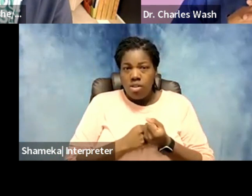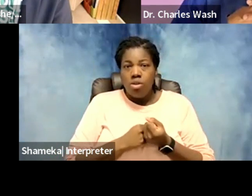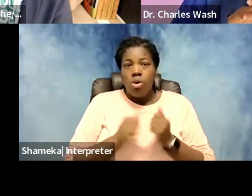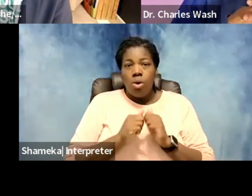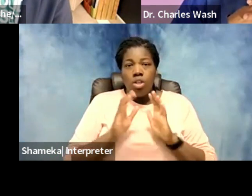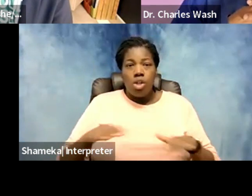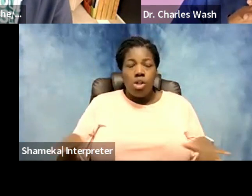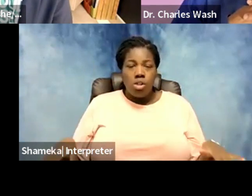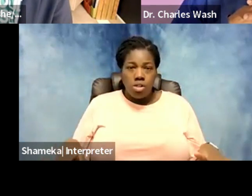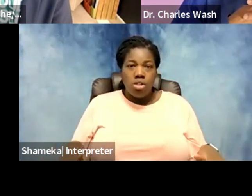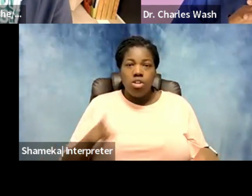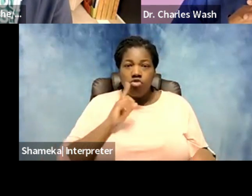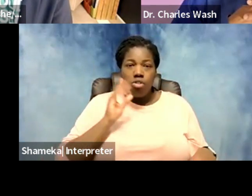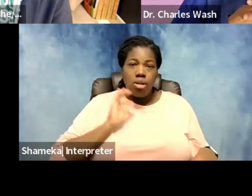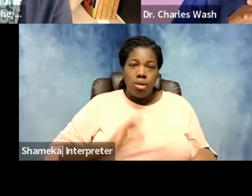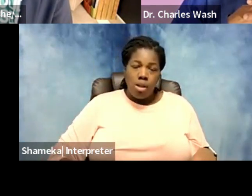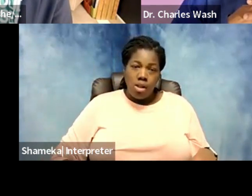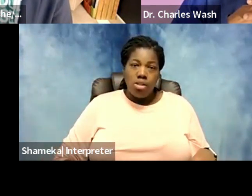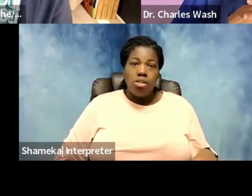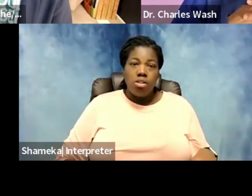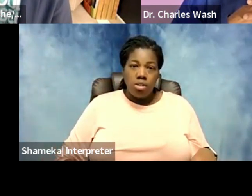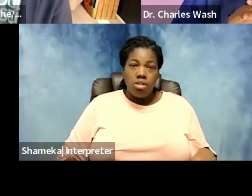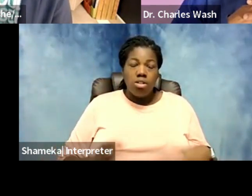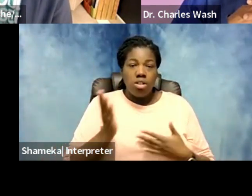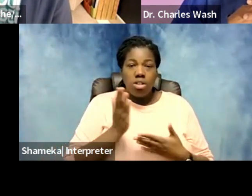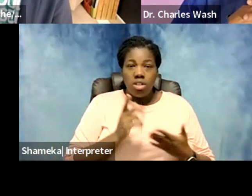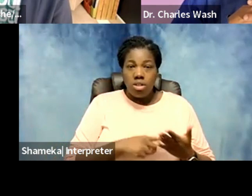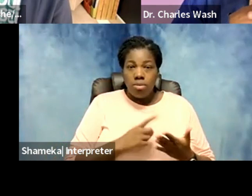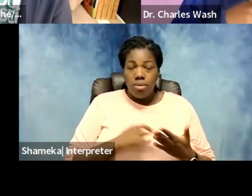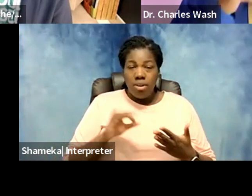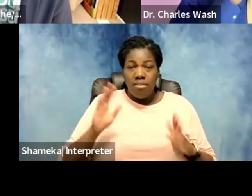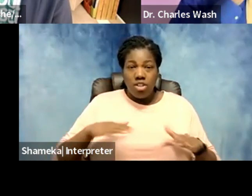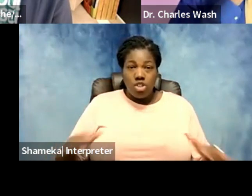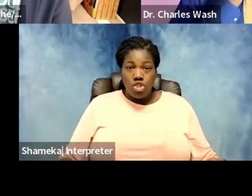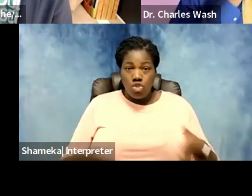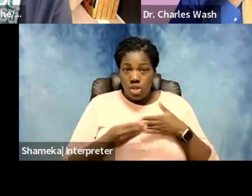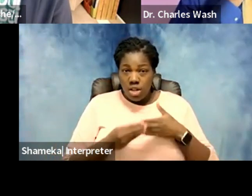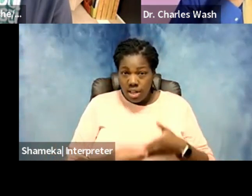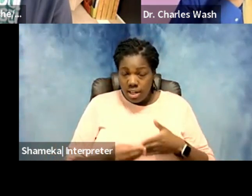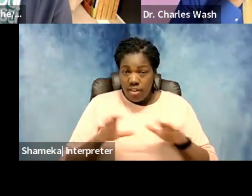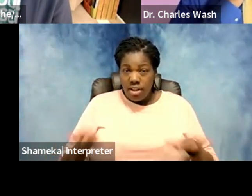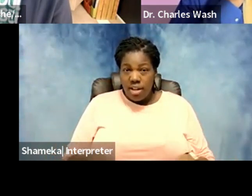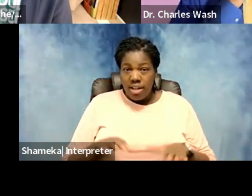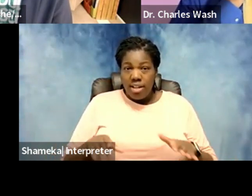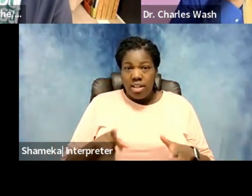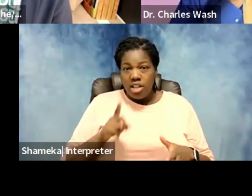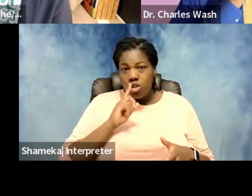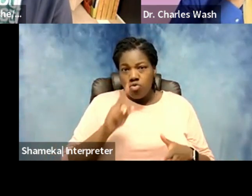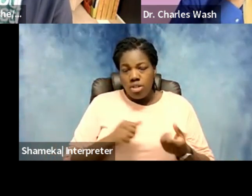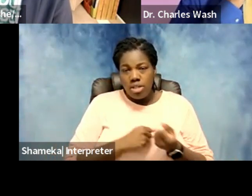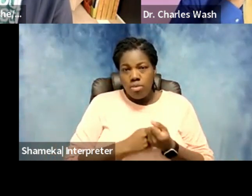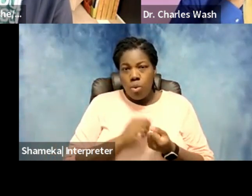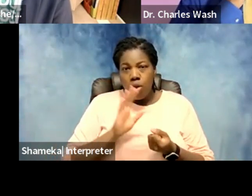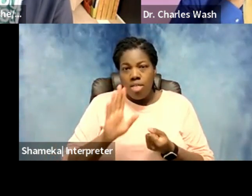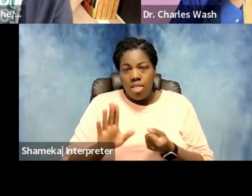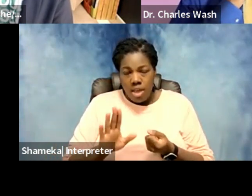it really benefited. And in addition to that, sometimes if the children took the lead on those activities, it really promoted their